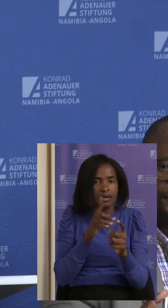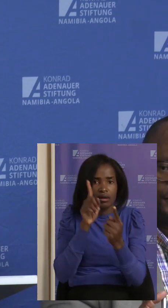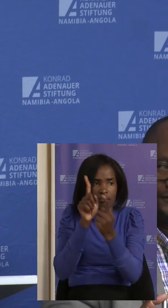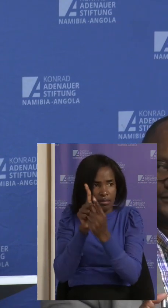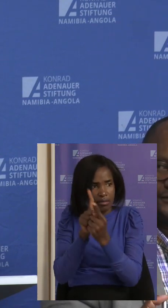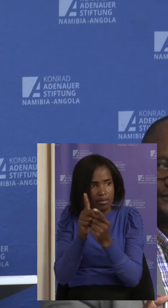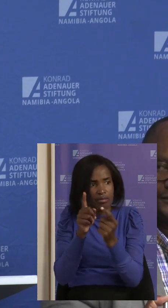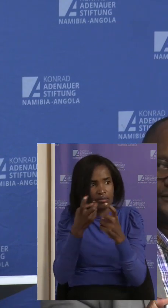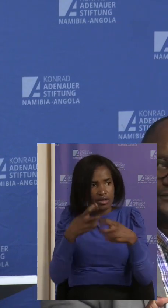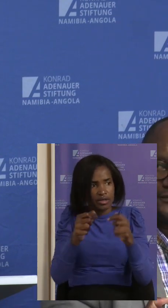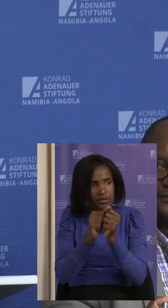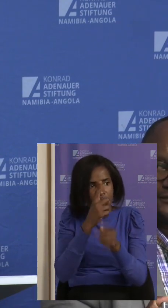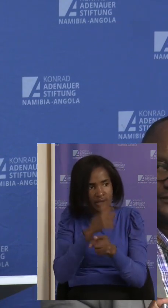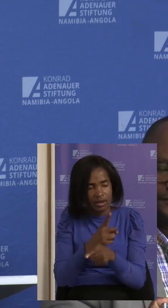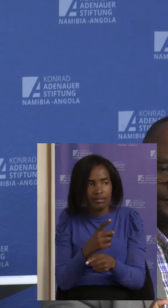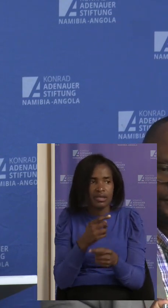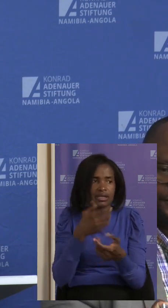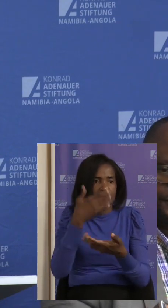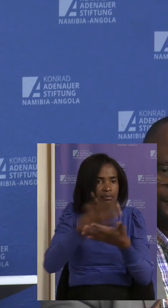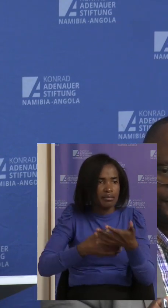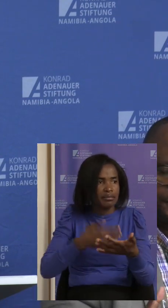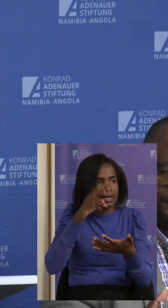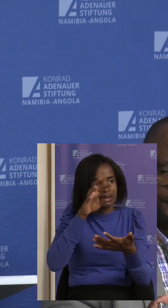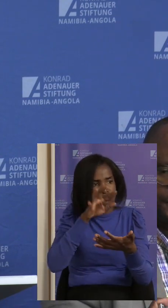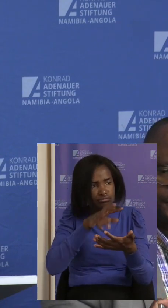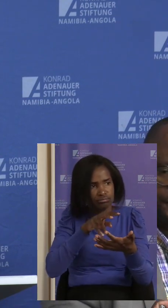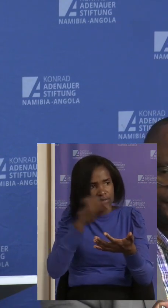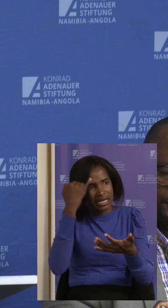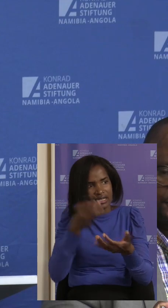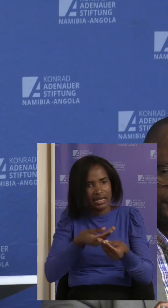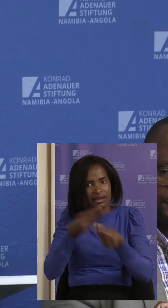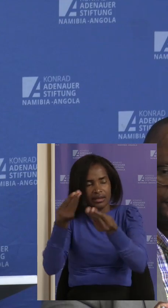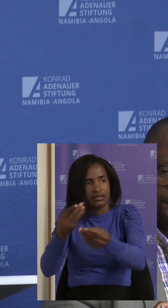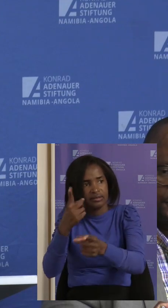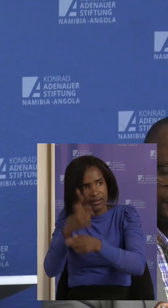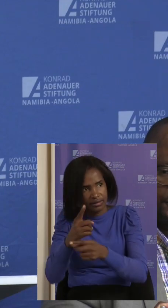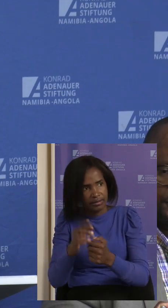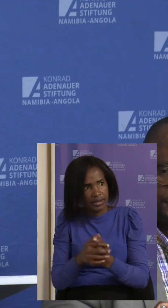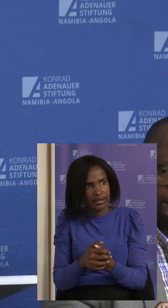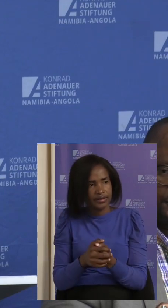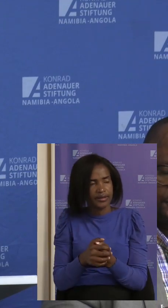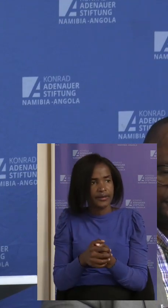government, presenting position papers, all